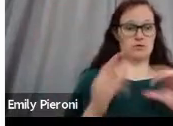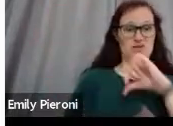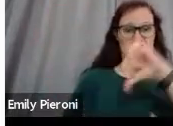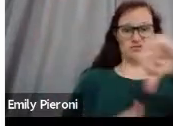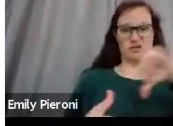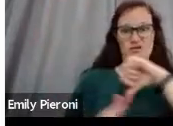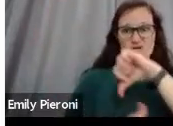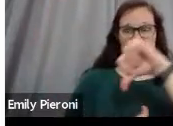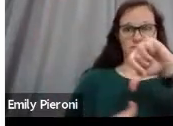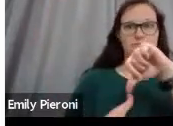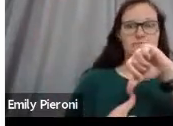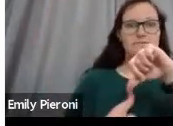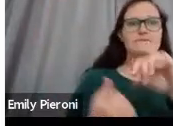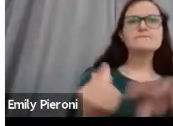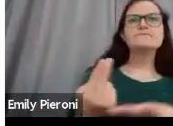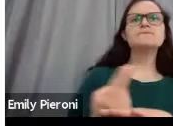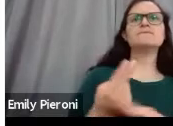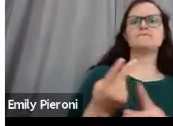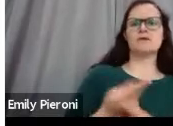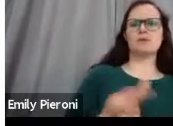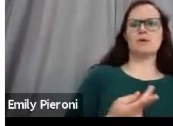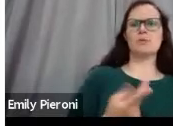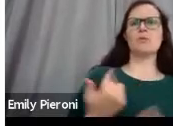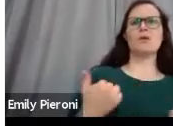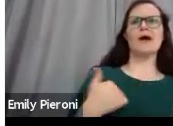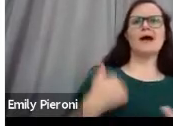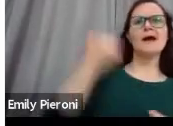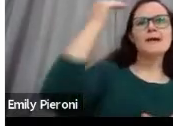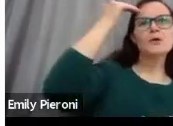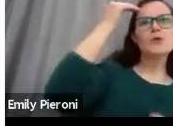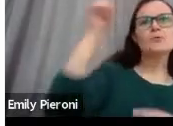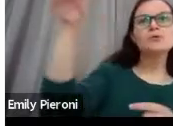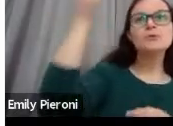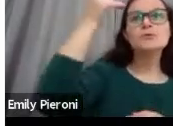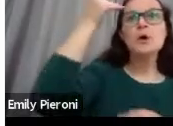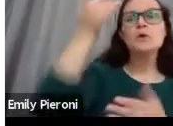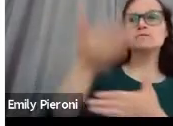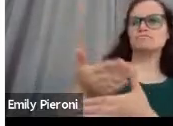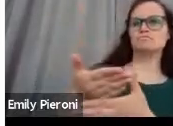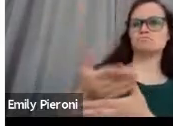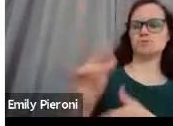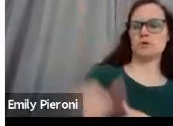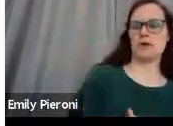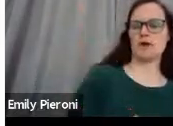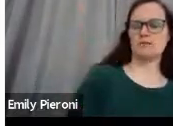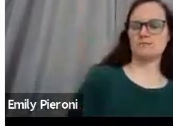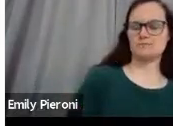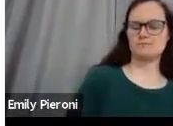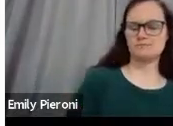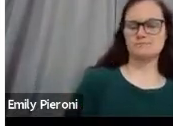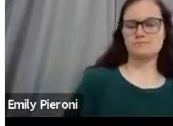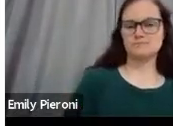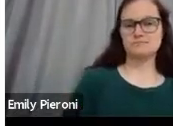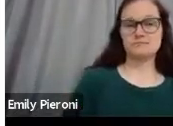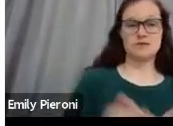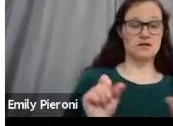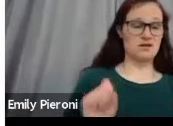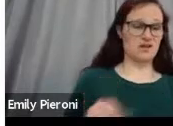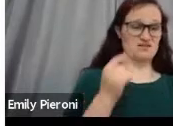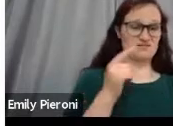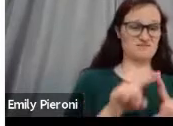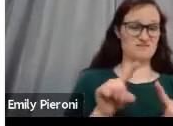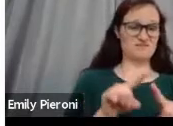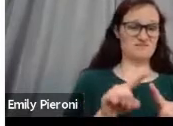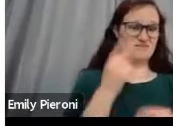about what other people know. They're an opportunity for us to explore ideas and to challenge accepted